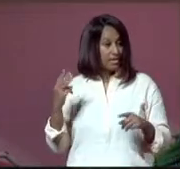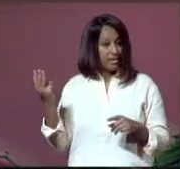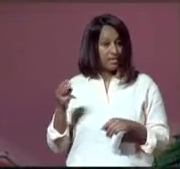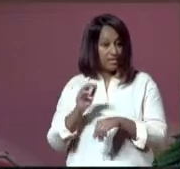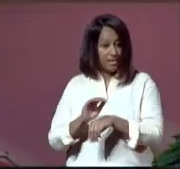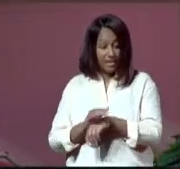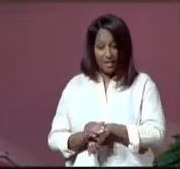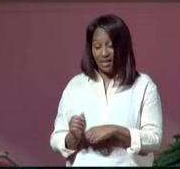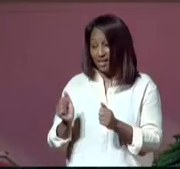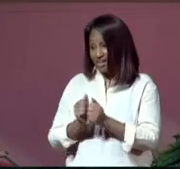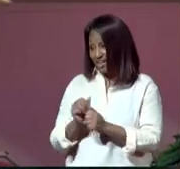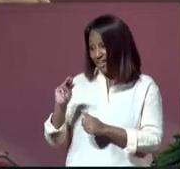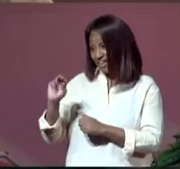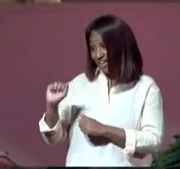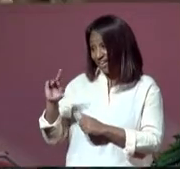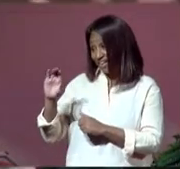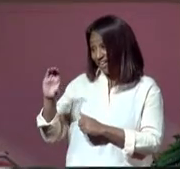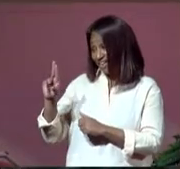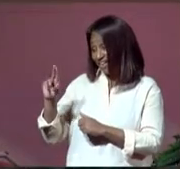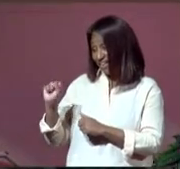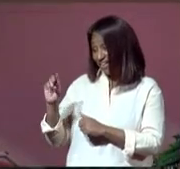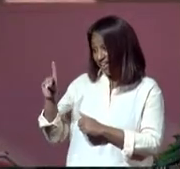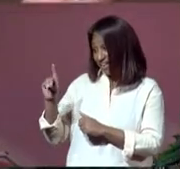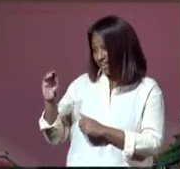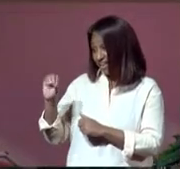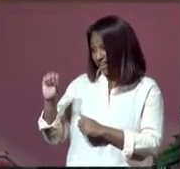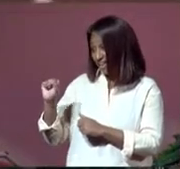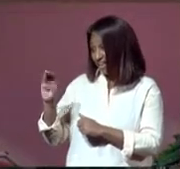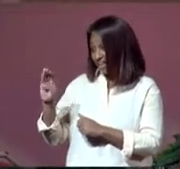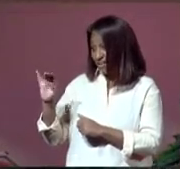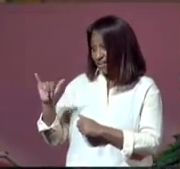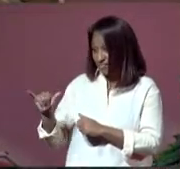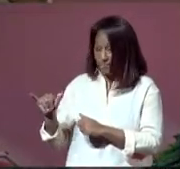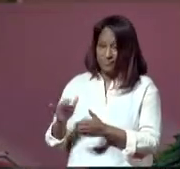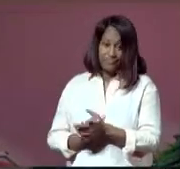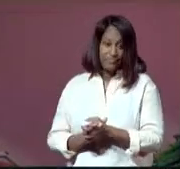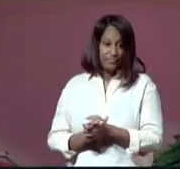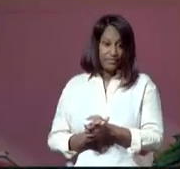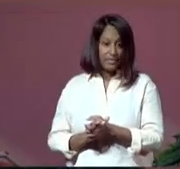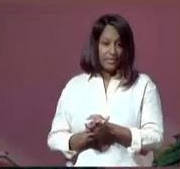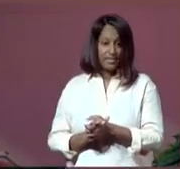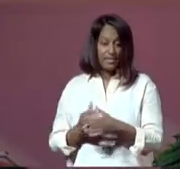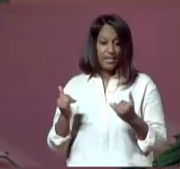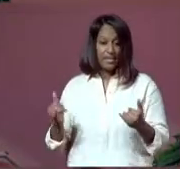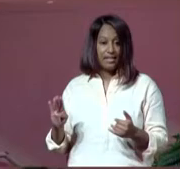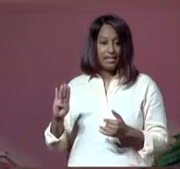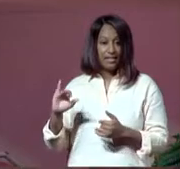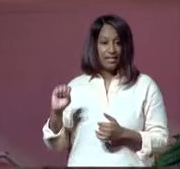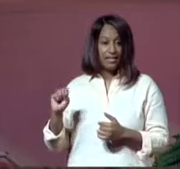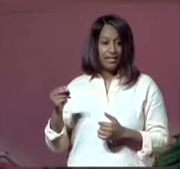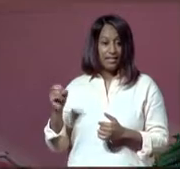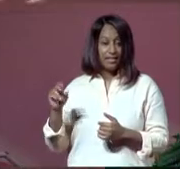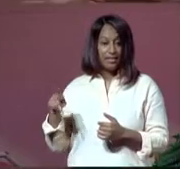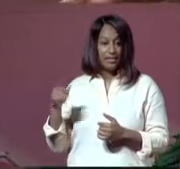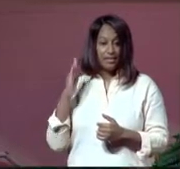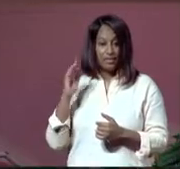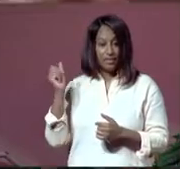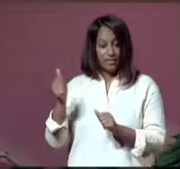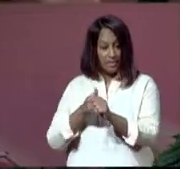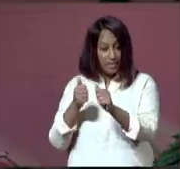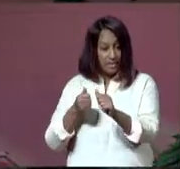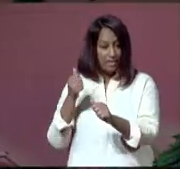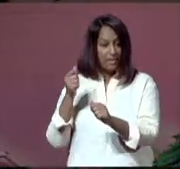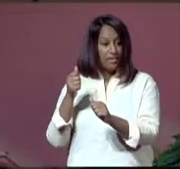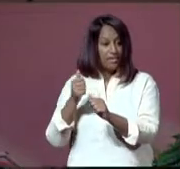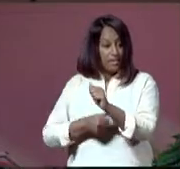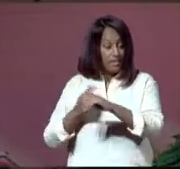Dr. Marcus D. Cosby. Now, Bishop McKissick is going to follow them every night. So it's just going to be an amazing, crazy, powerful